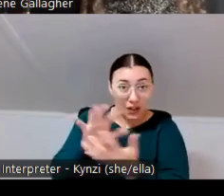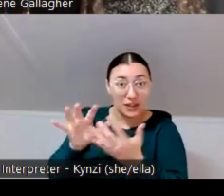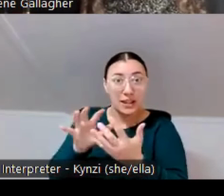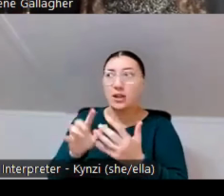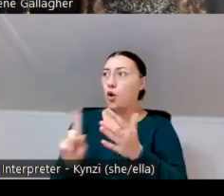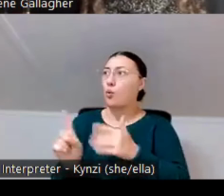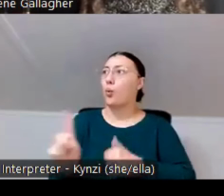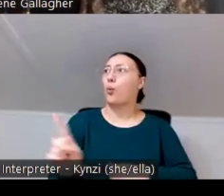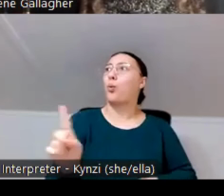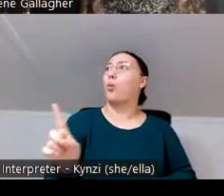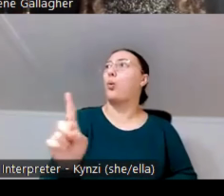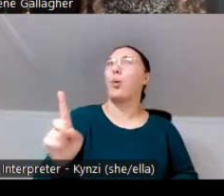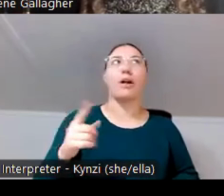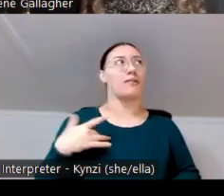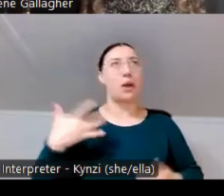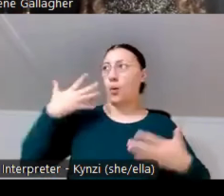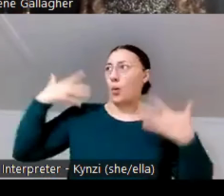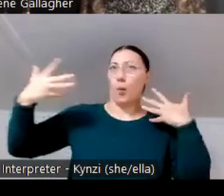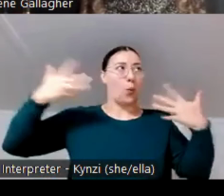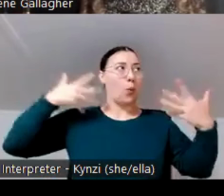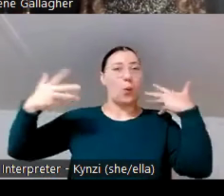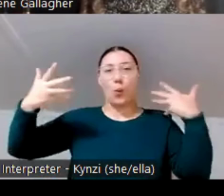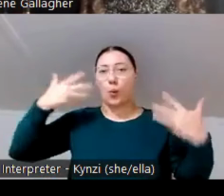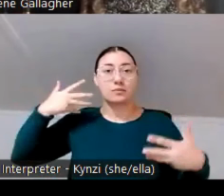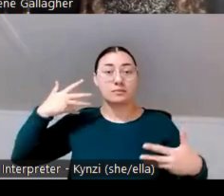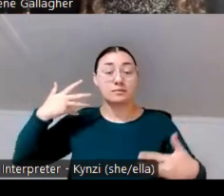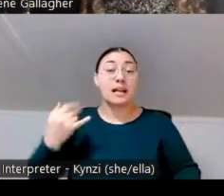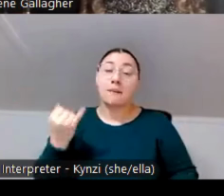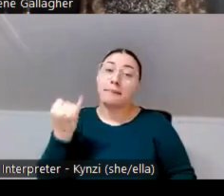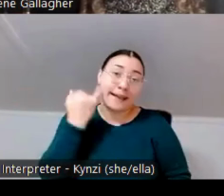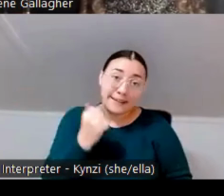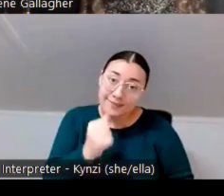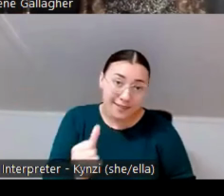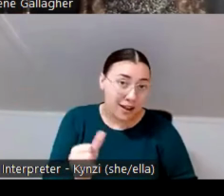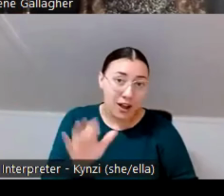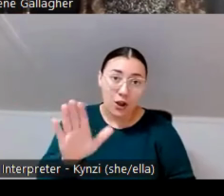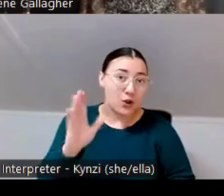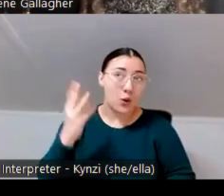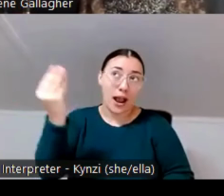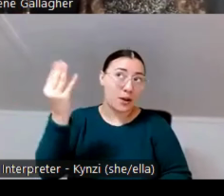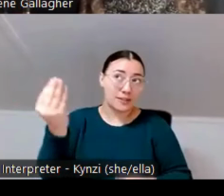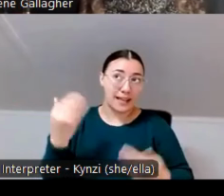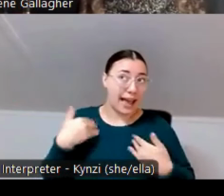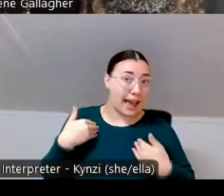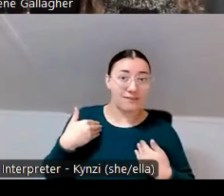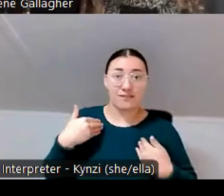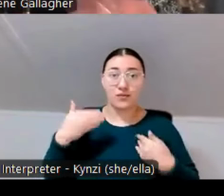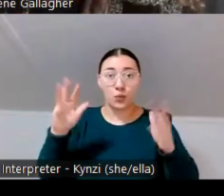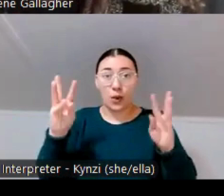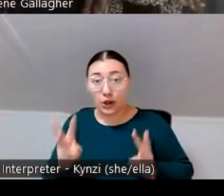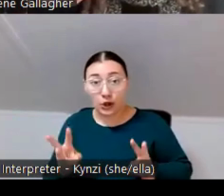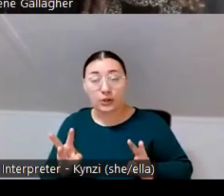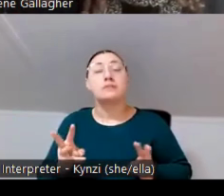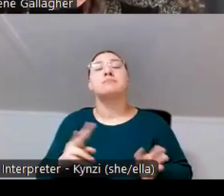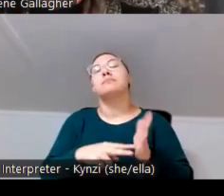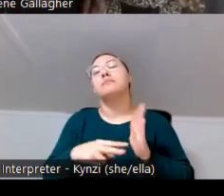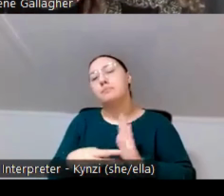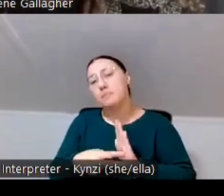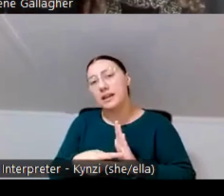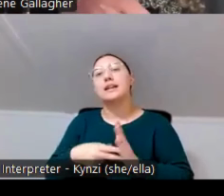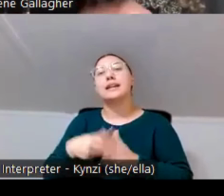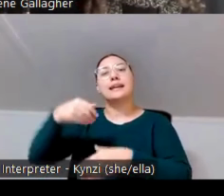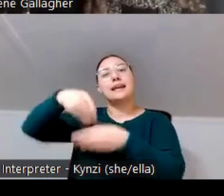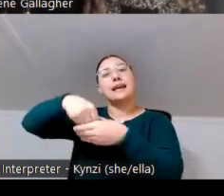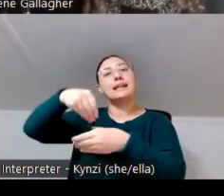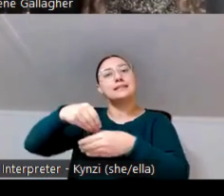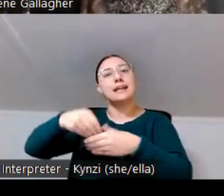If you're inside, you can put on a humidifier, which makes a kind of a mist, like a cloud inside, and you can safely put your